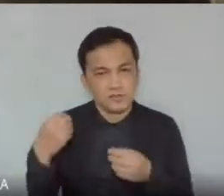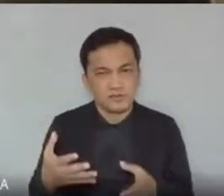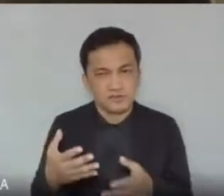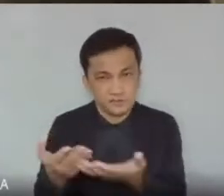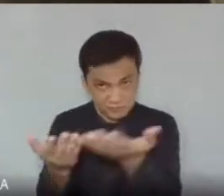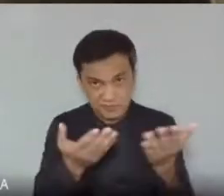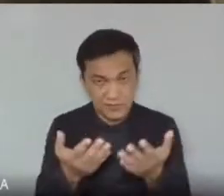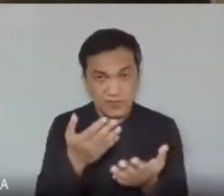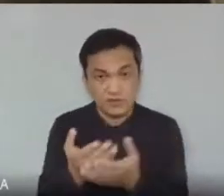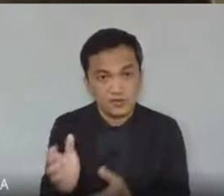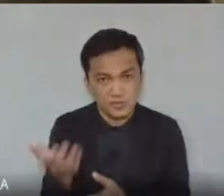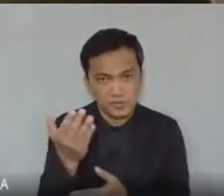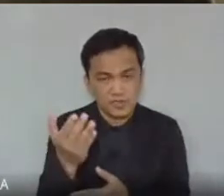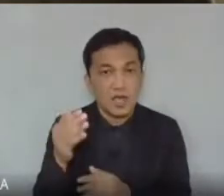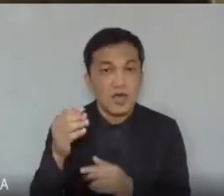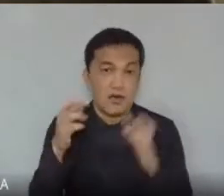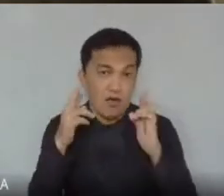please?